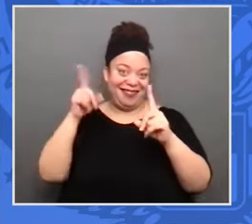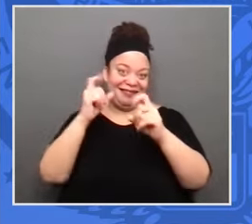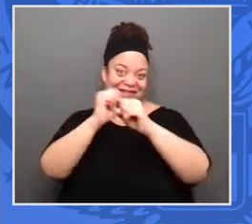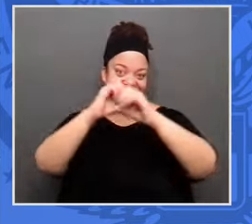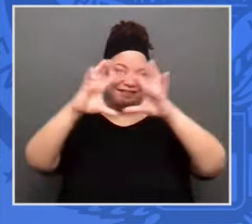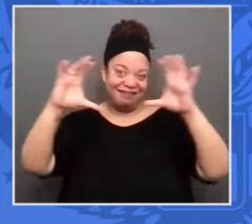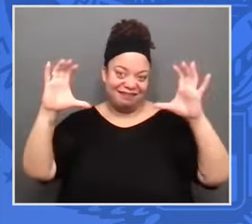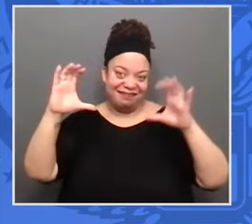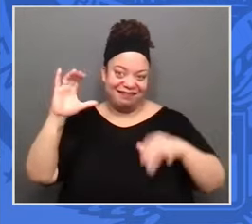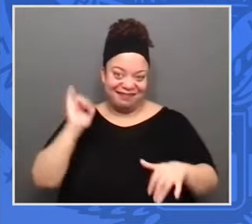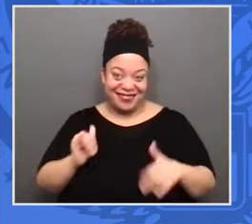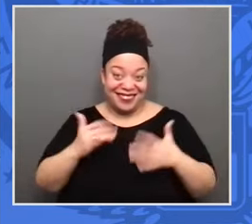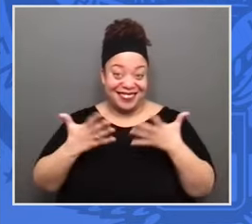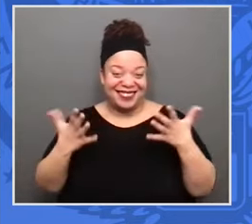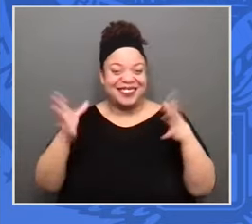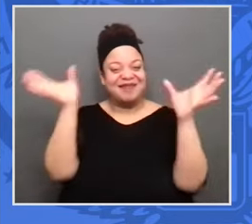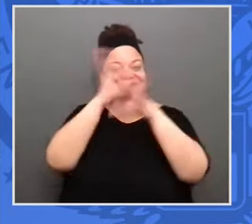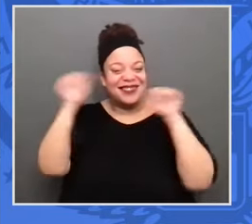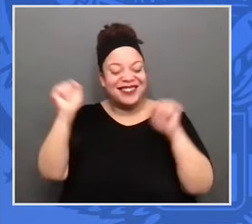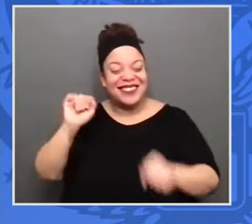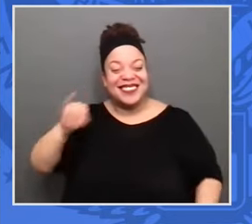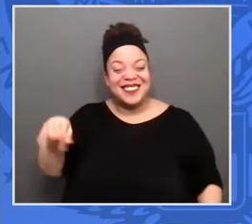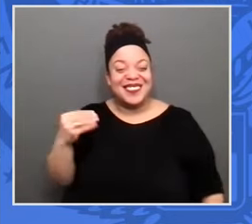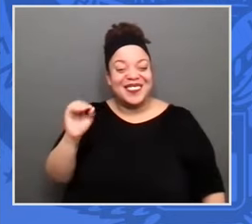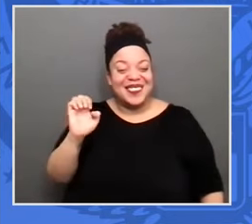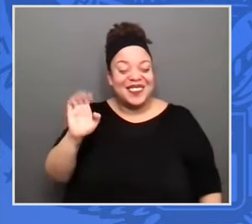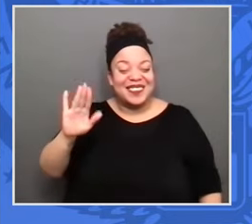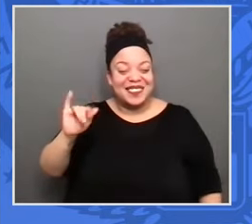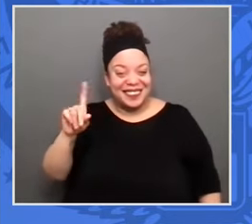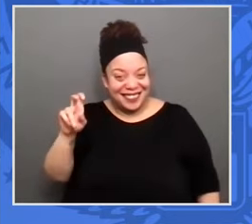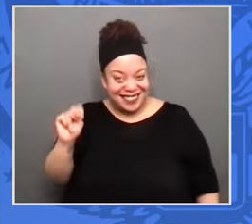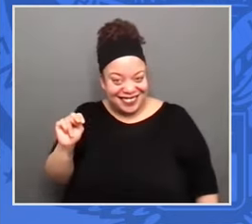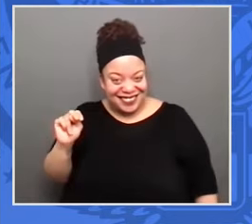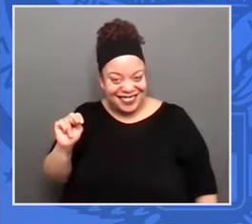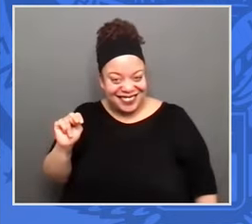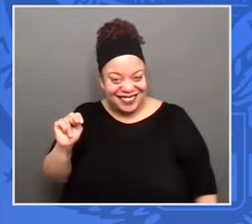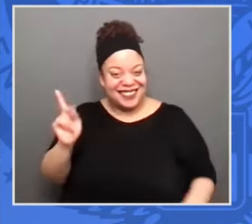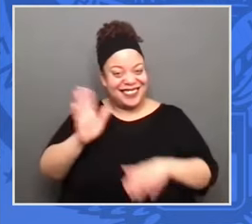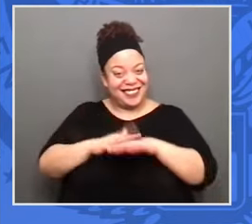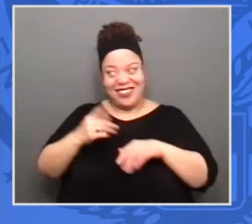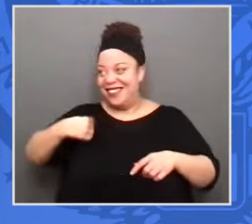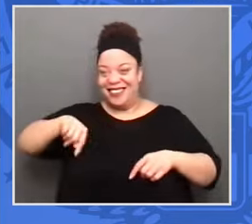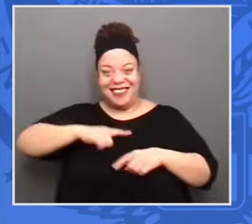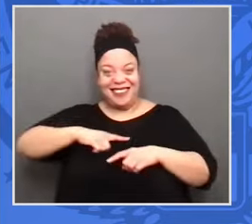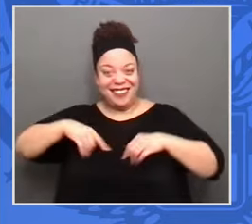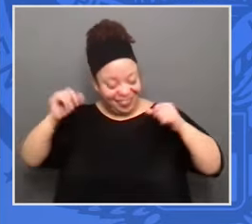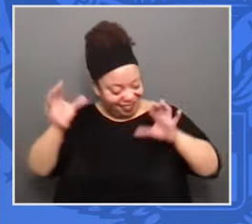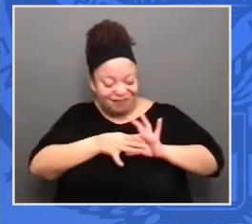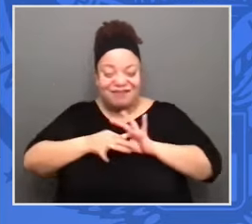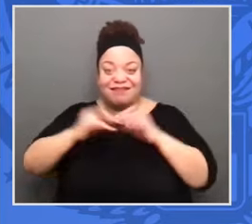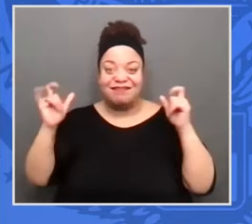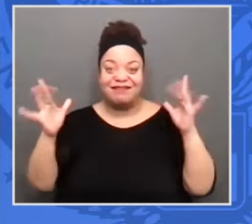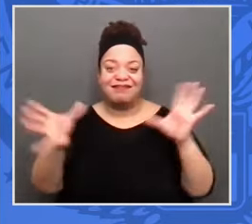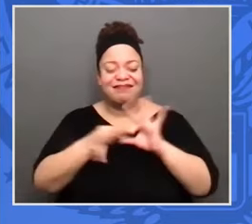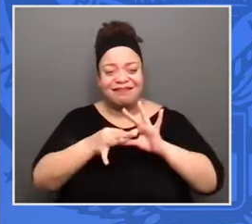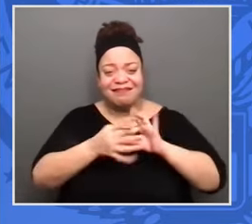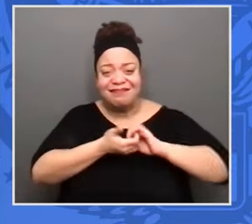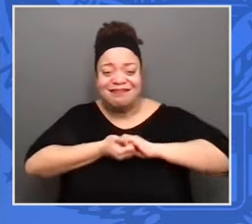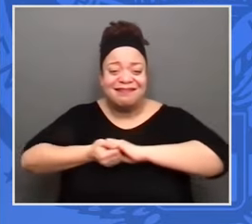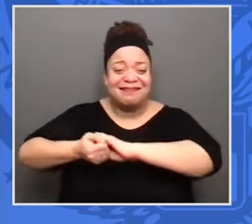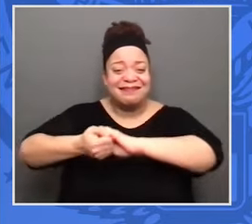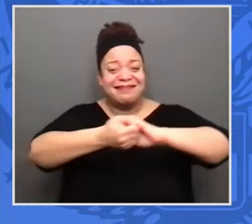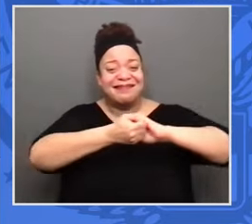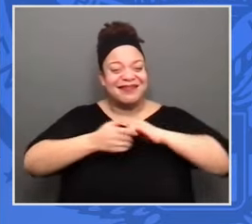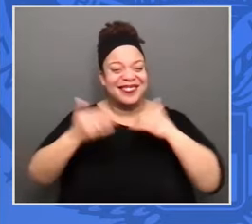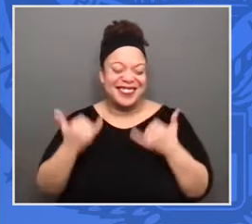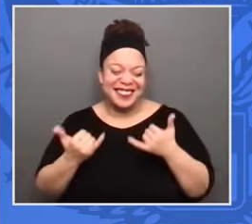upon us to summon now. The courage to see beyond crisis, to do what is hard, to do